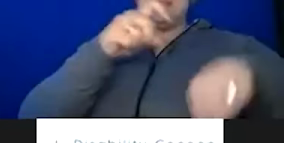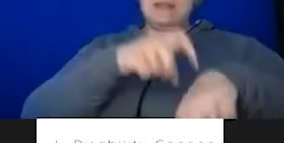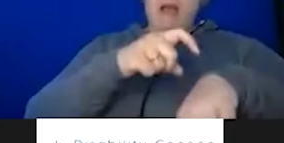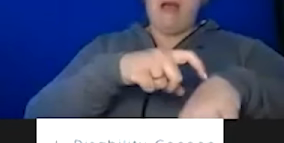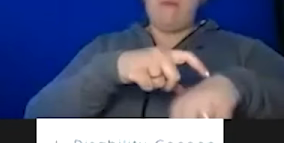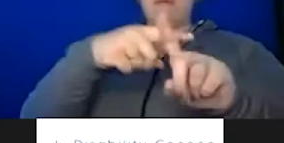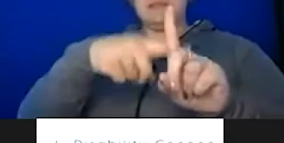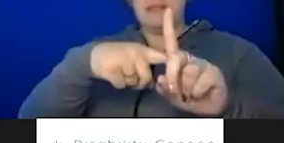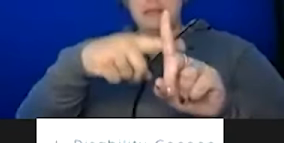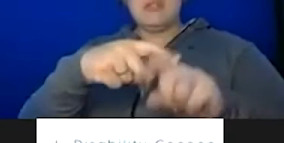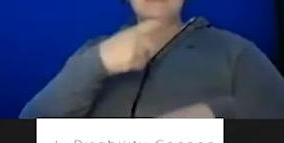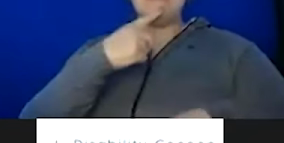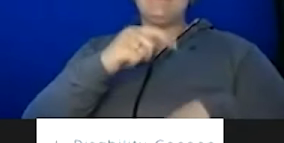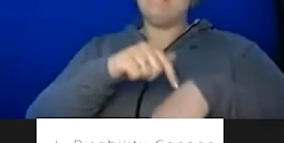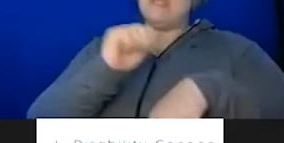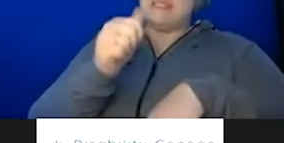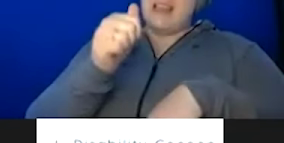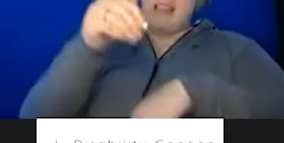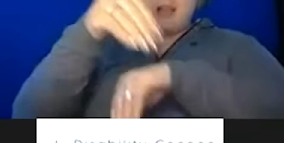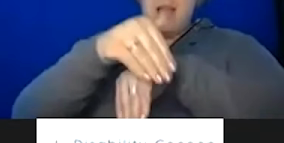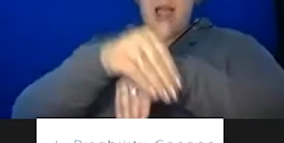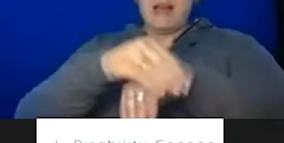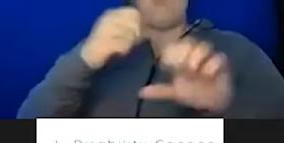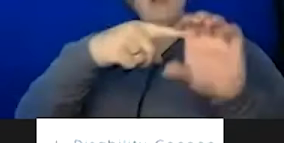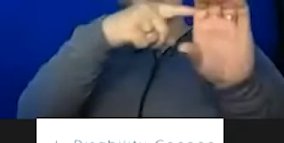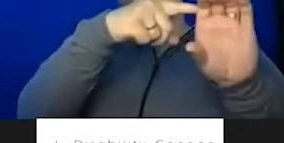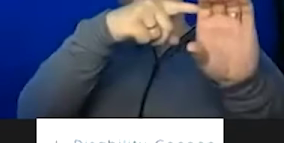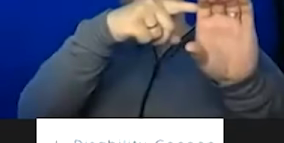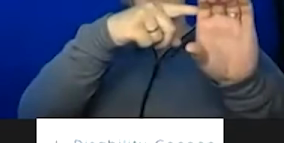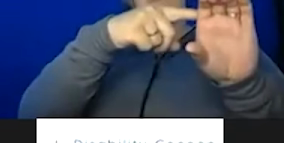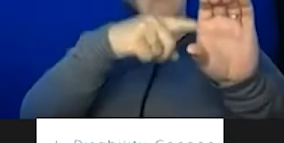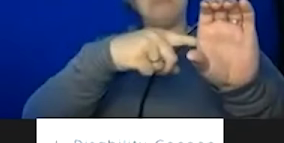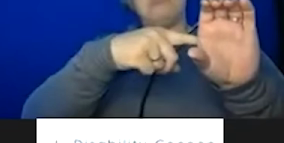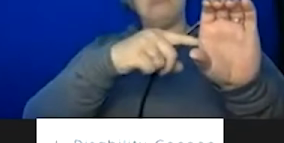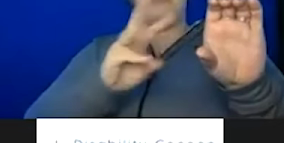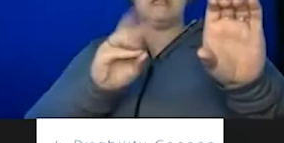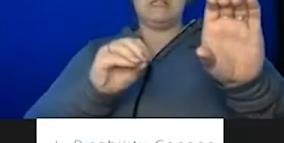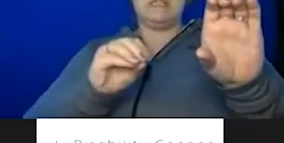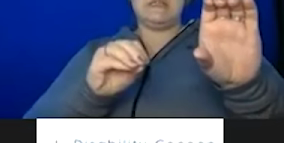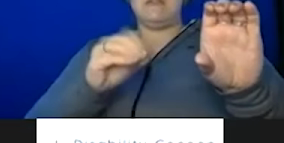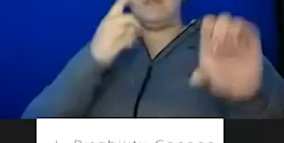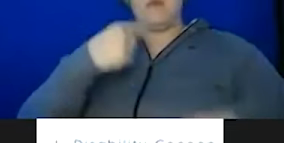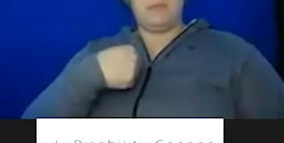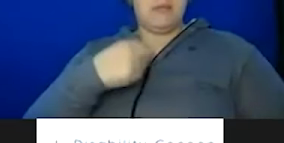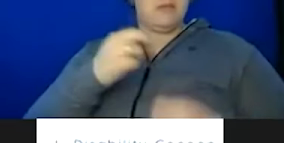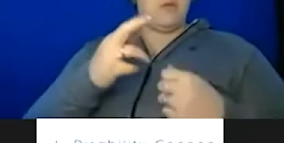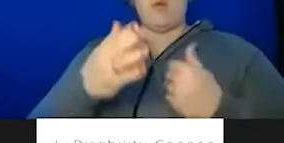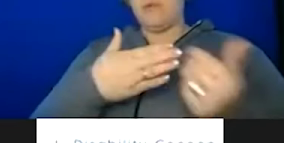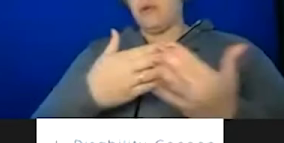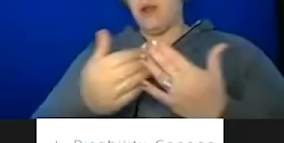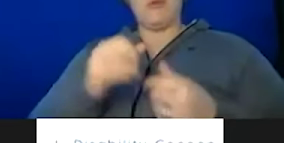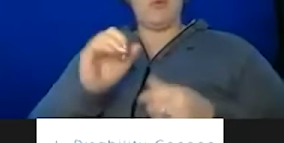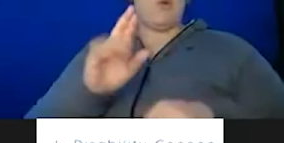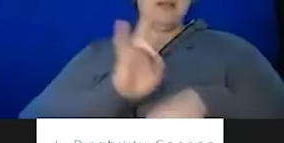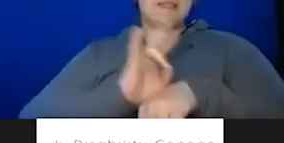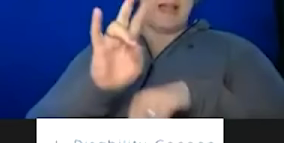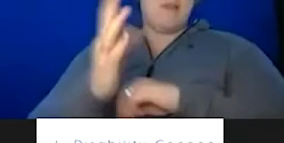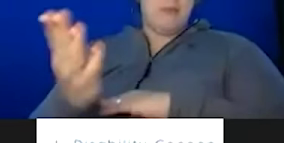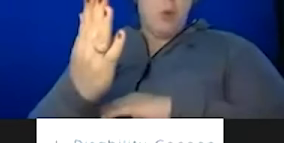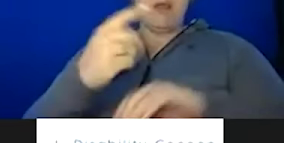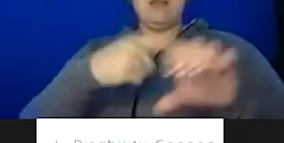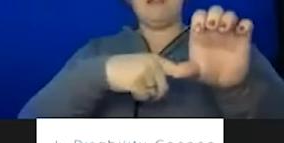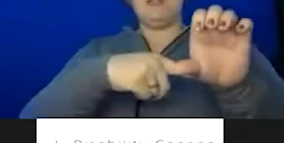say, at 10 o'clock at night, I want you to turn my heat down to 60 degrees or whatever. And, at 7 o'clock in the morning, I want you to turn it up